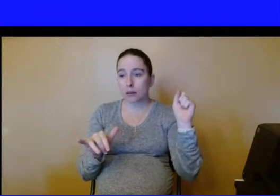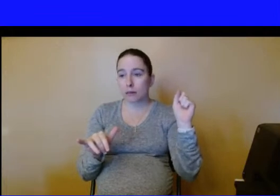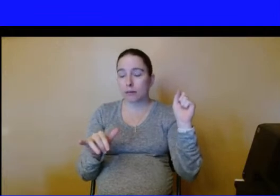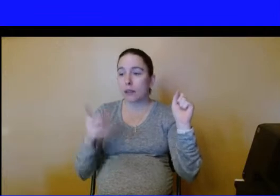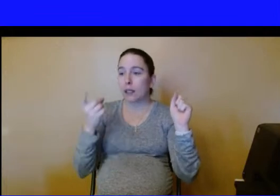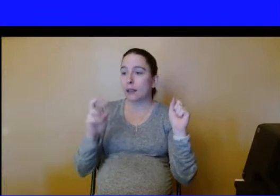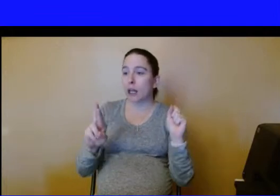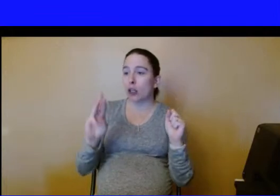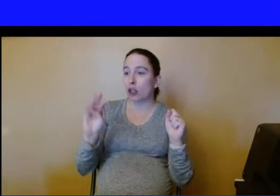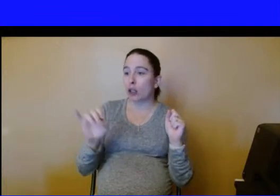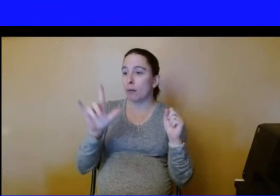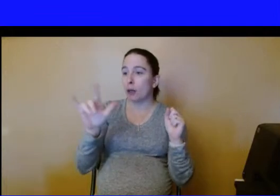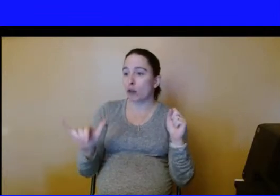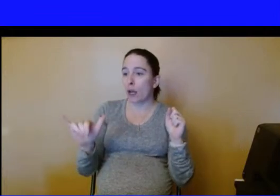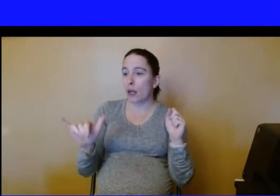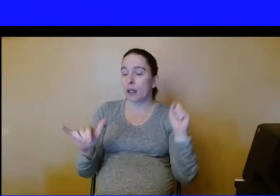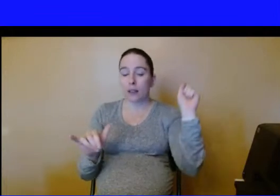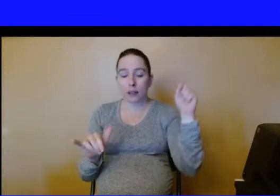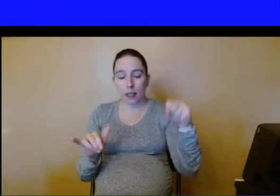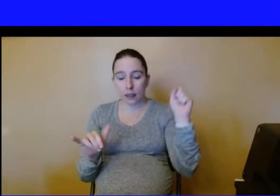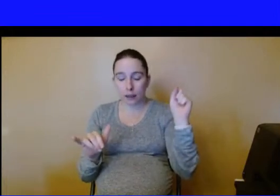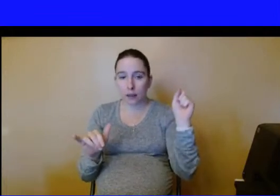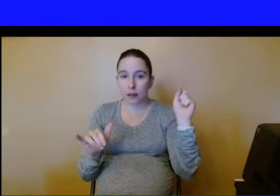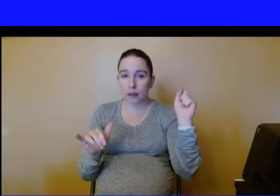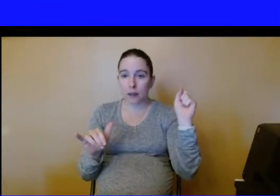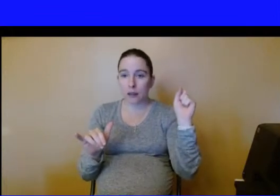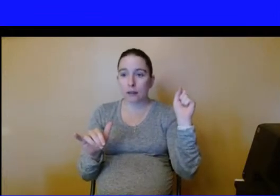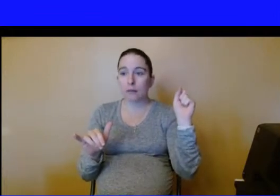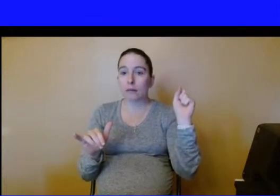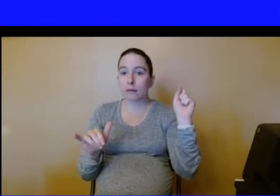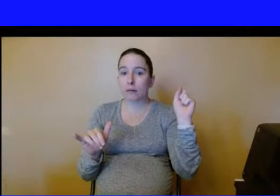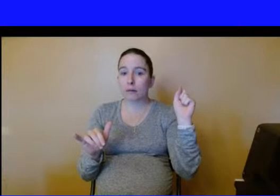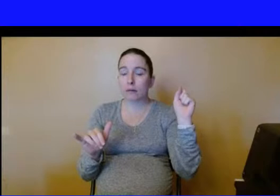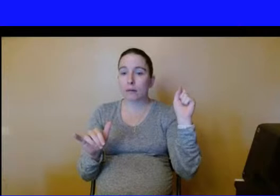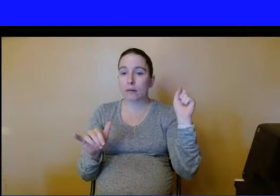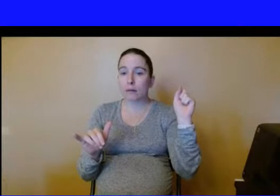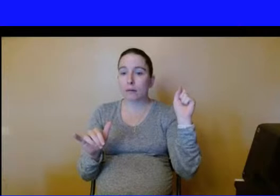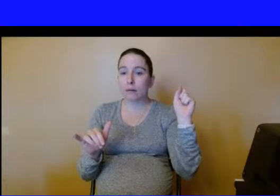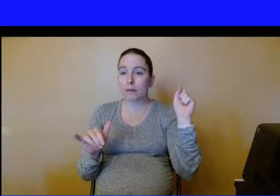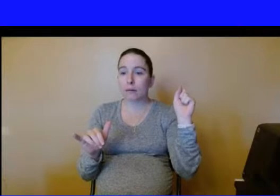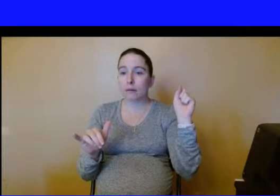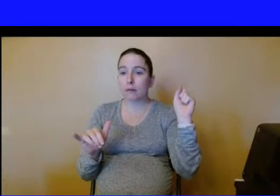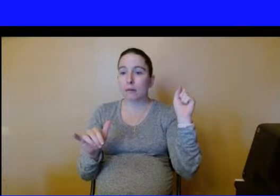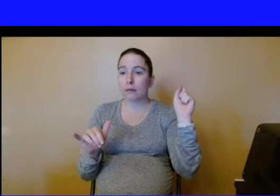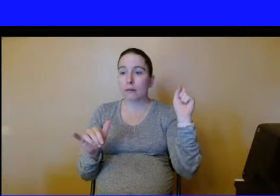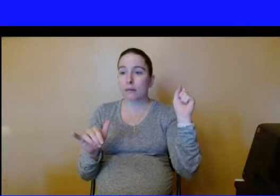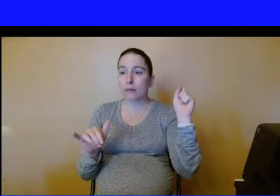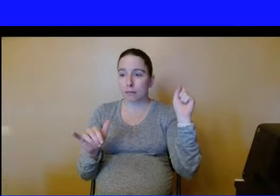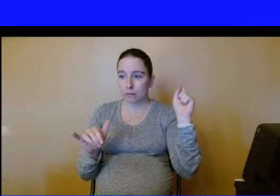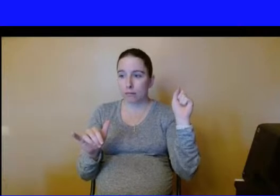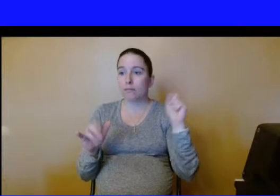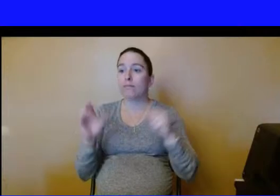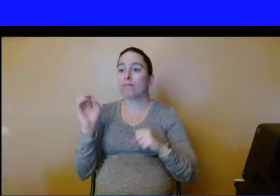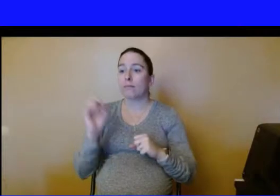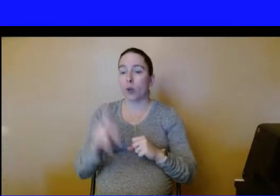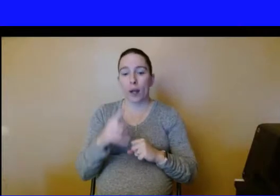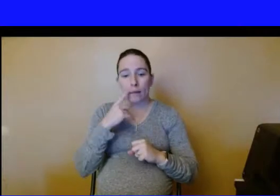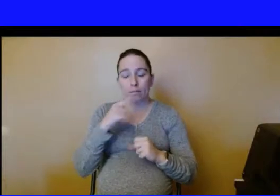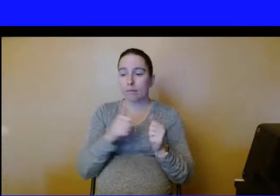Okay, great. Thank you. Dr. Barton, can you read the resolution into the record, please? Yes. Good morning.